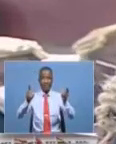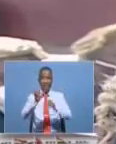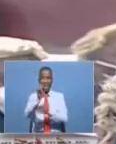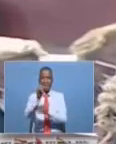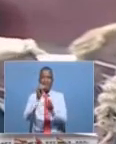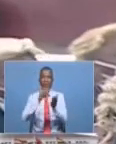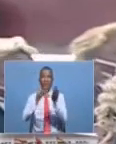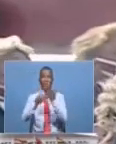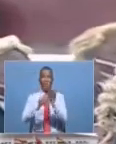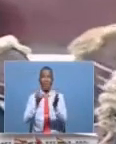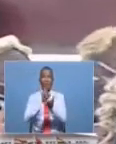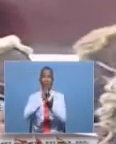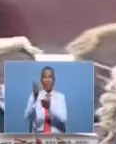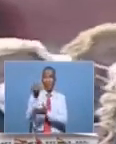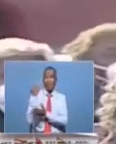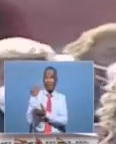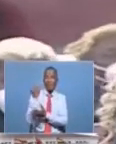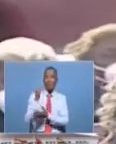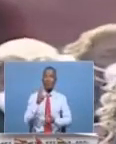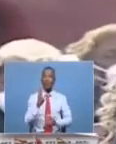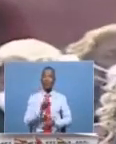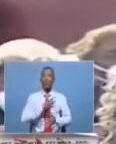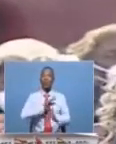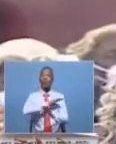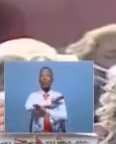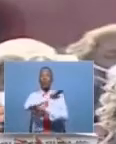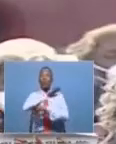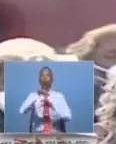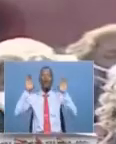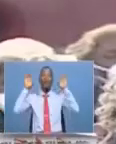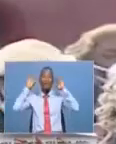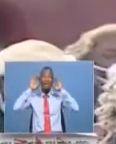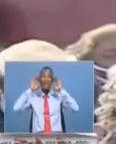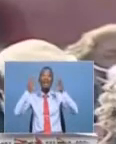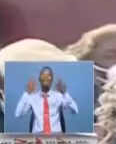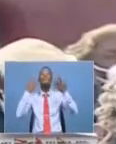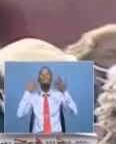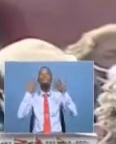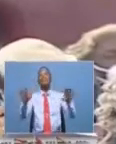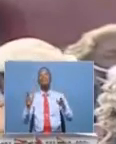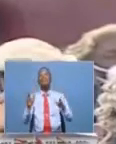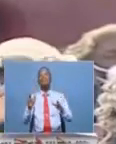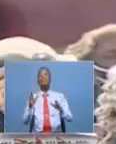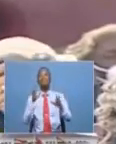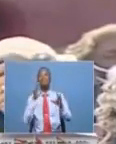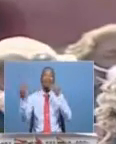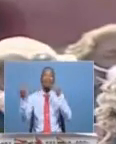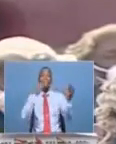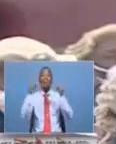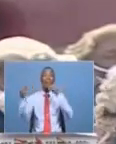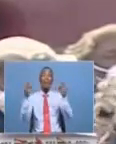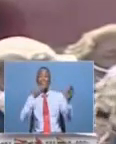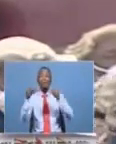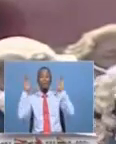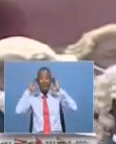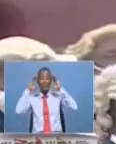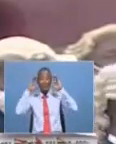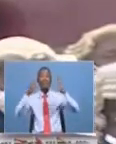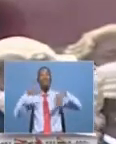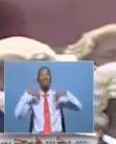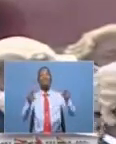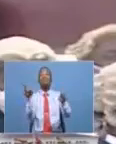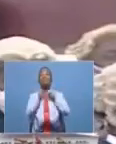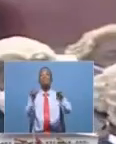2021, we have all heard. The arguments are the same. The citations are the same.